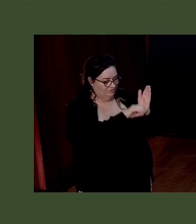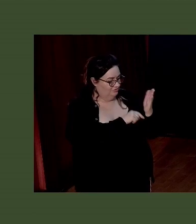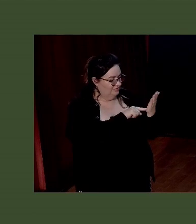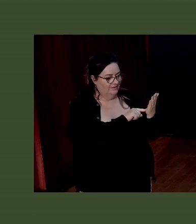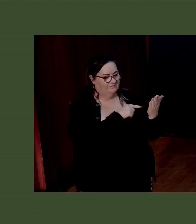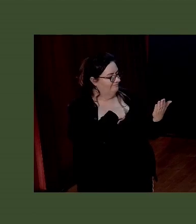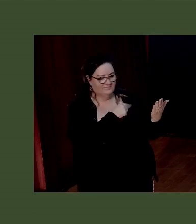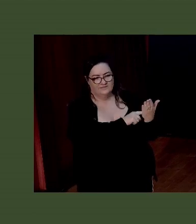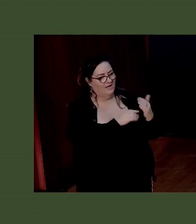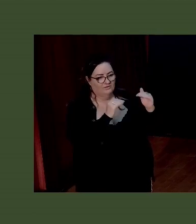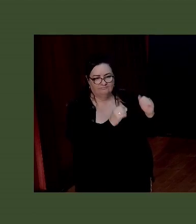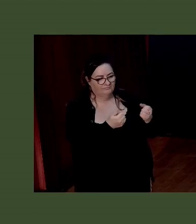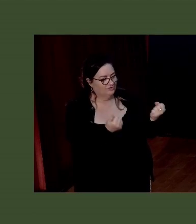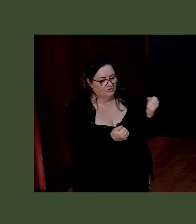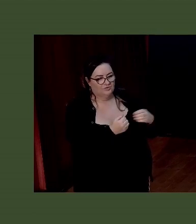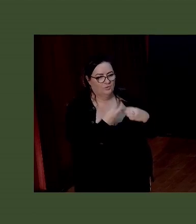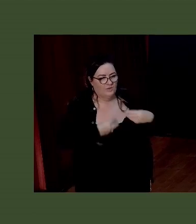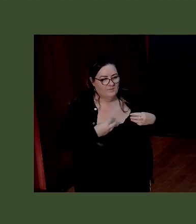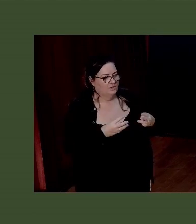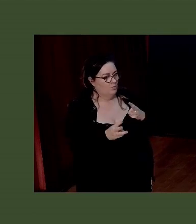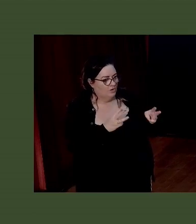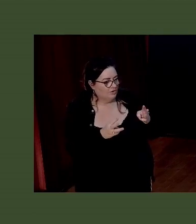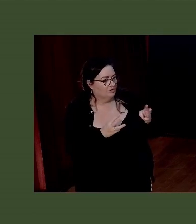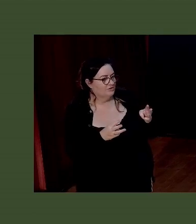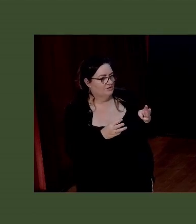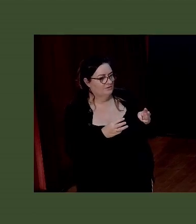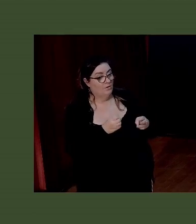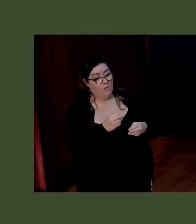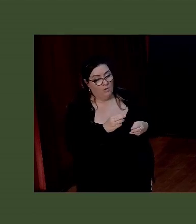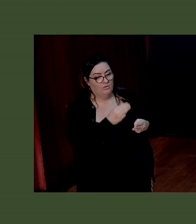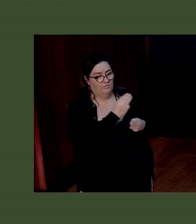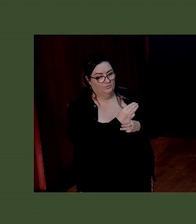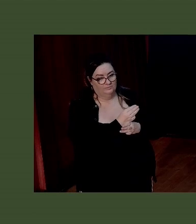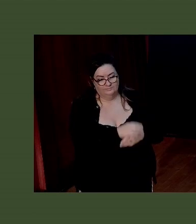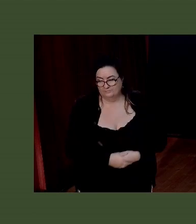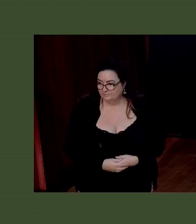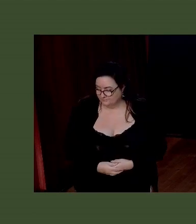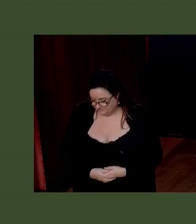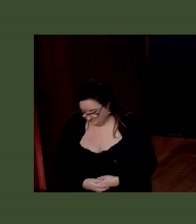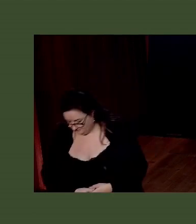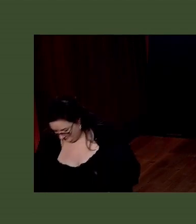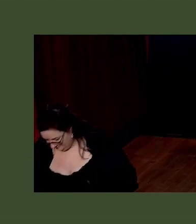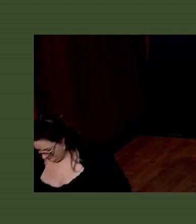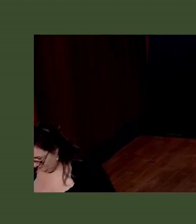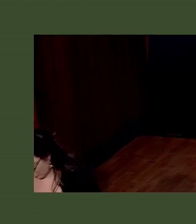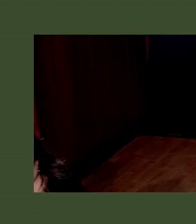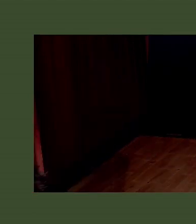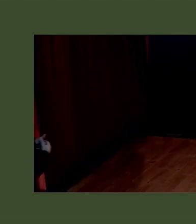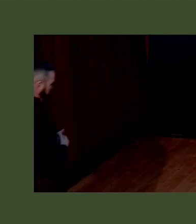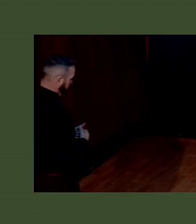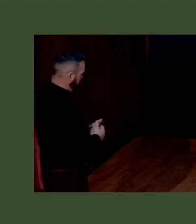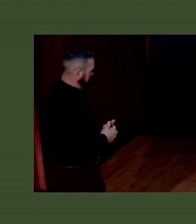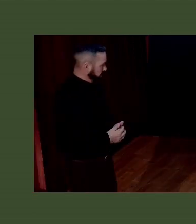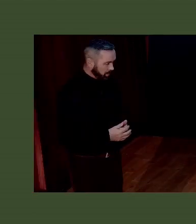perceived as unjust to women, workers, landless labourers, or the poor. At the centre of power in the Irish Free State, these